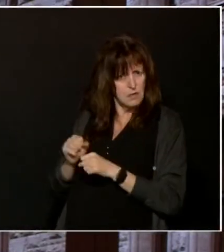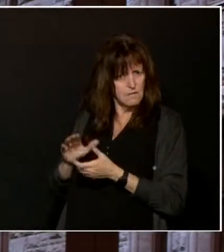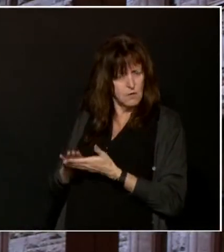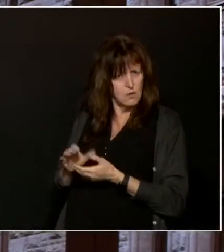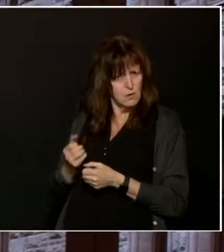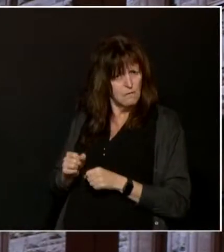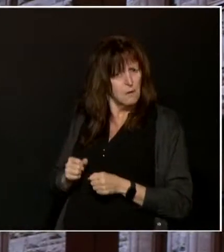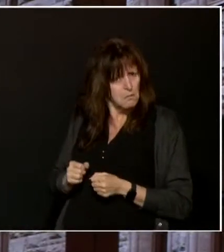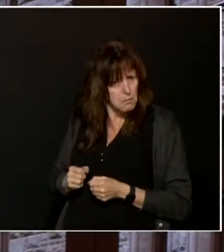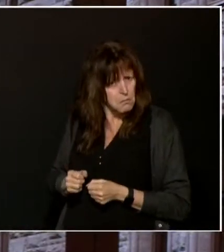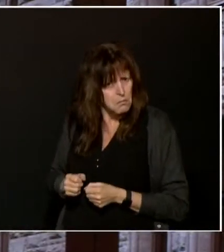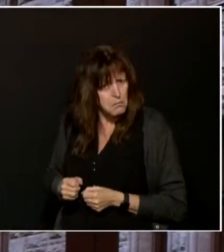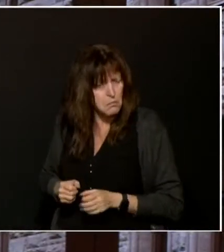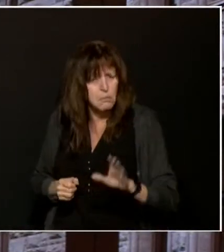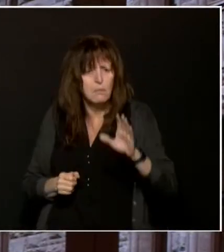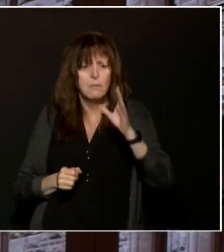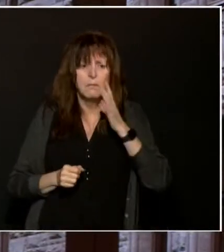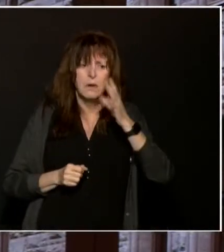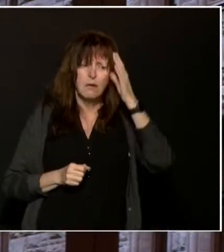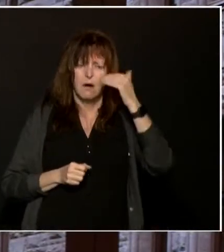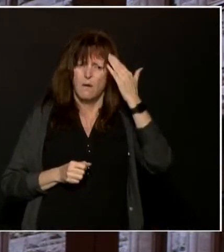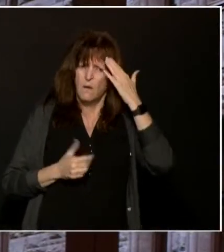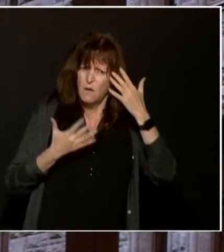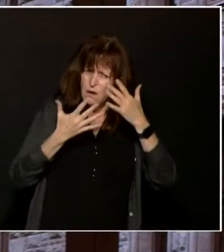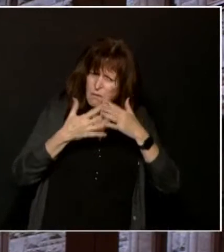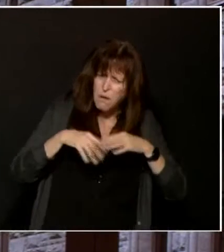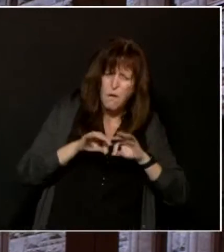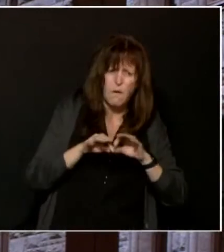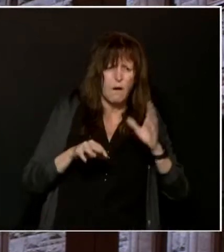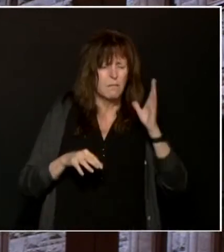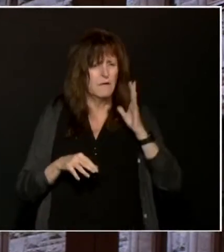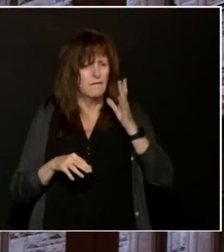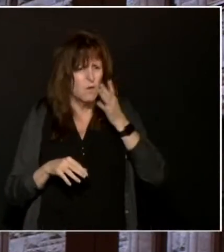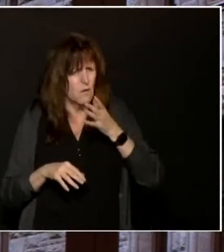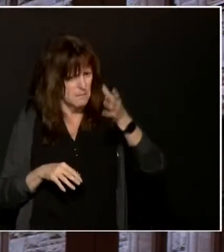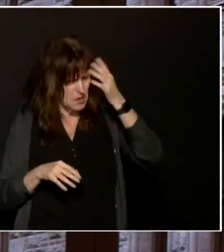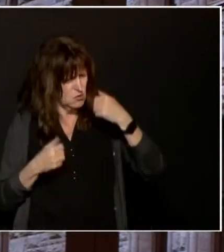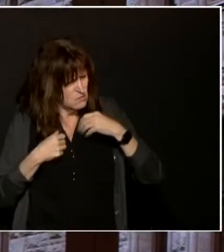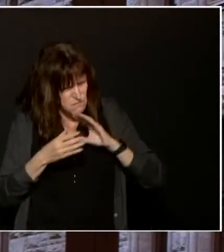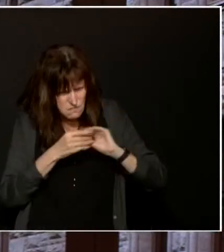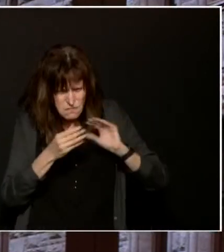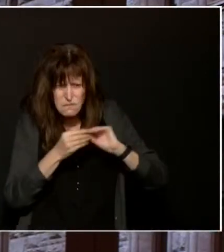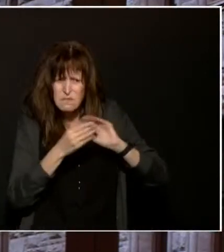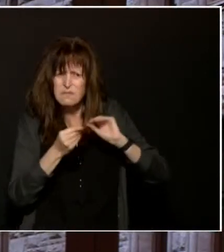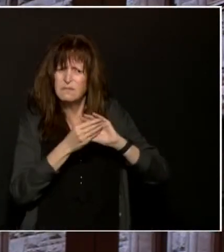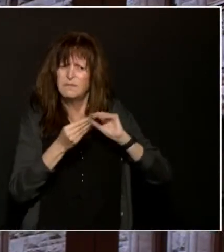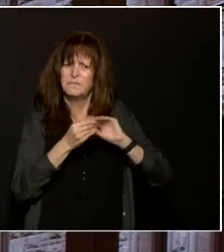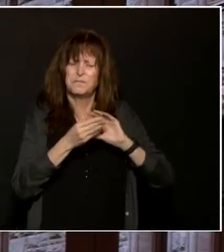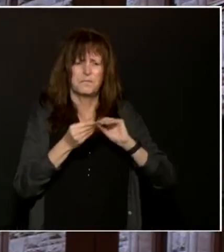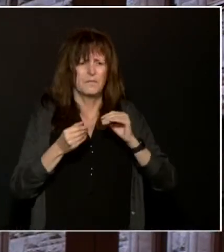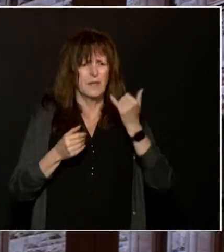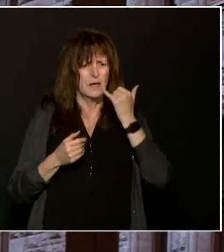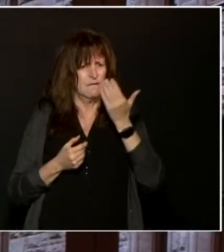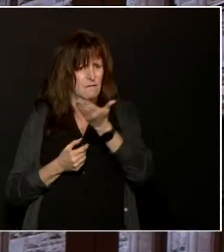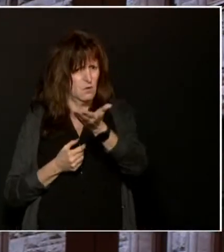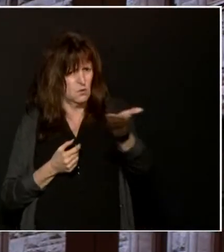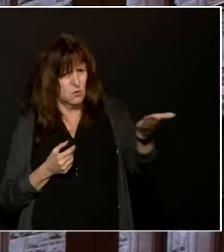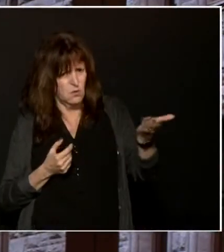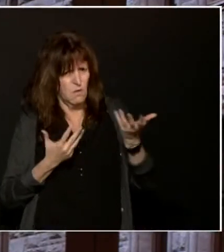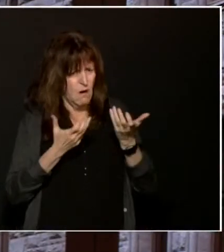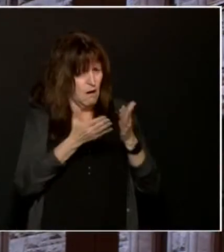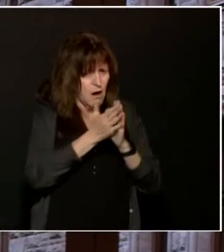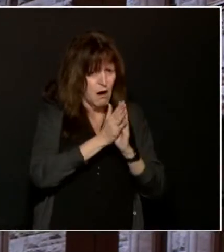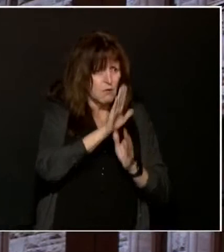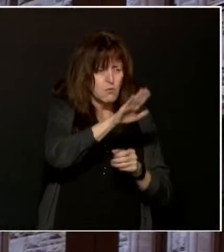important, as I said before, they're a major factor in here to saying that you want to ask the questions to your public health unit in your